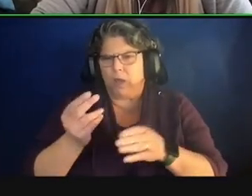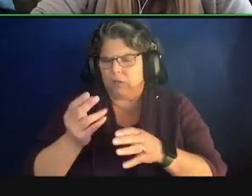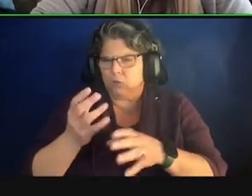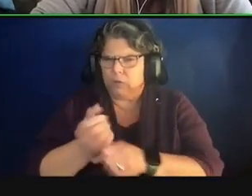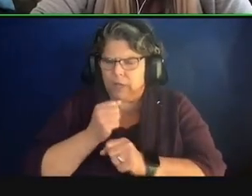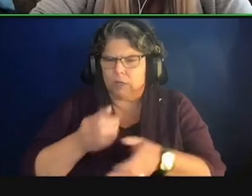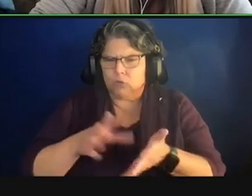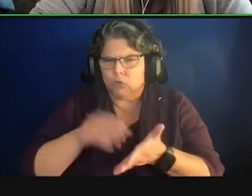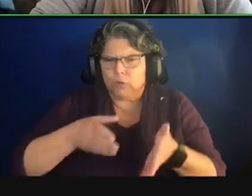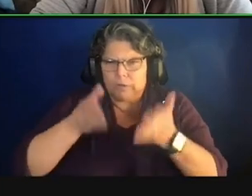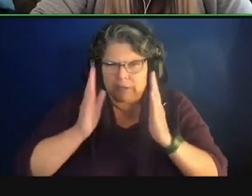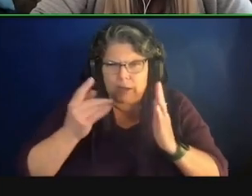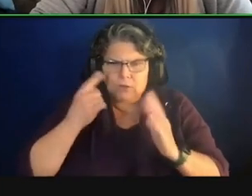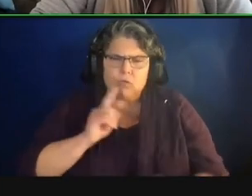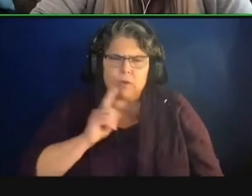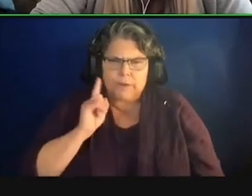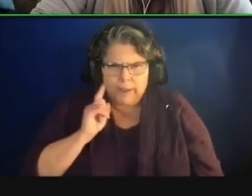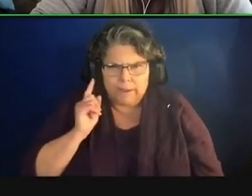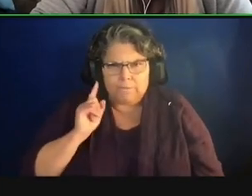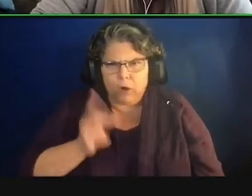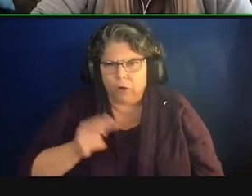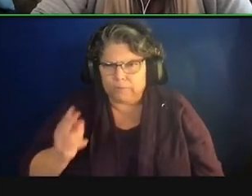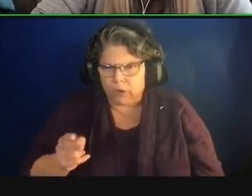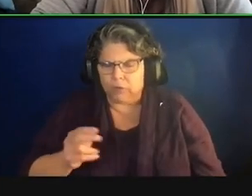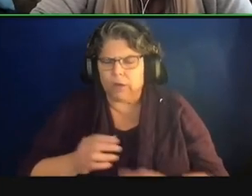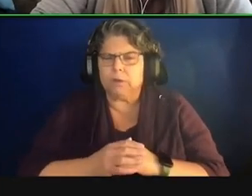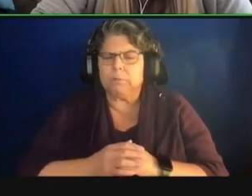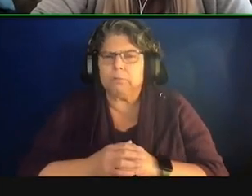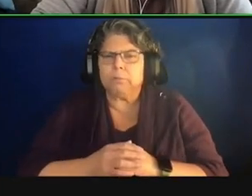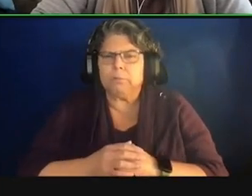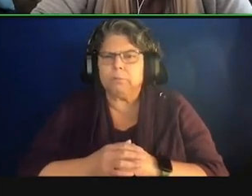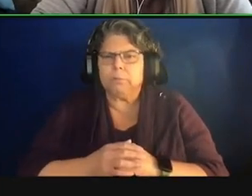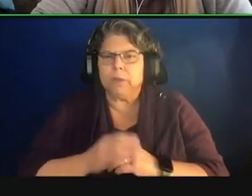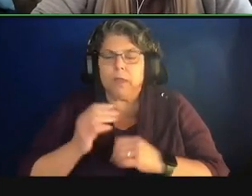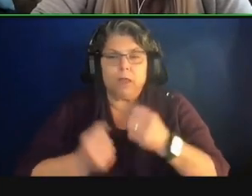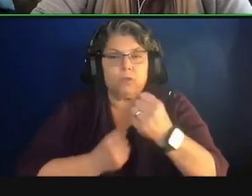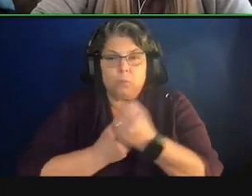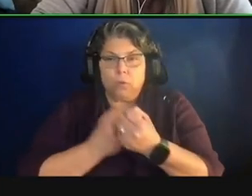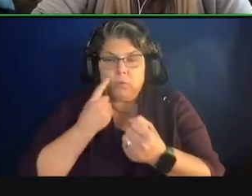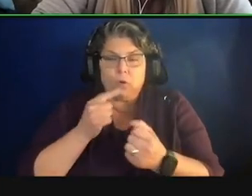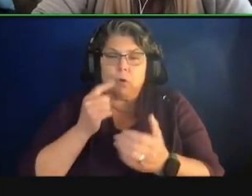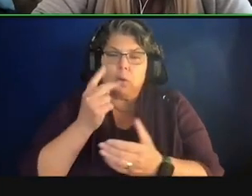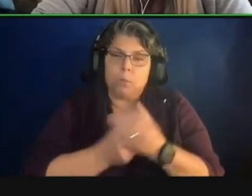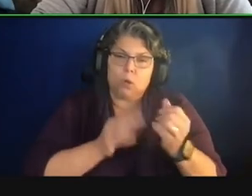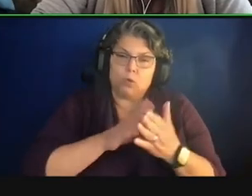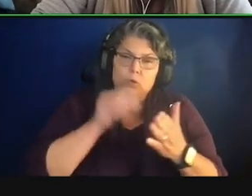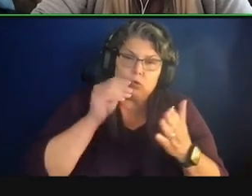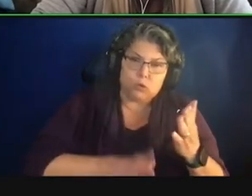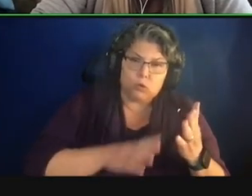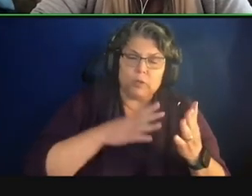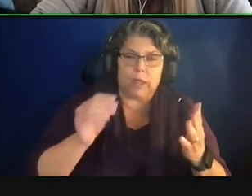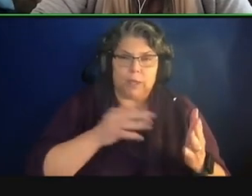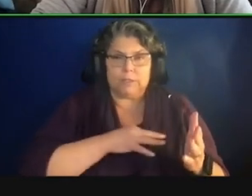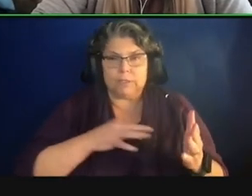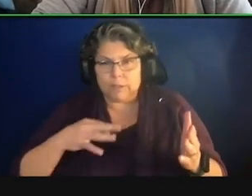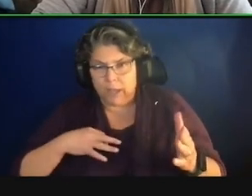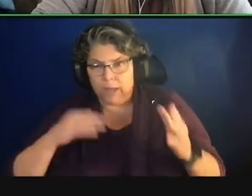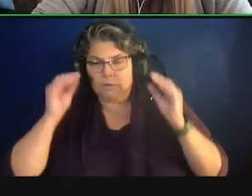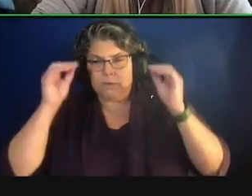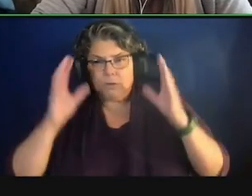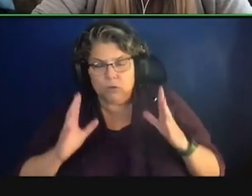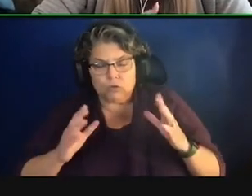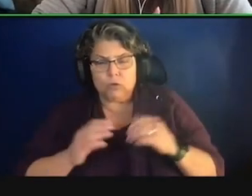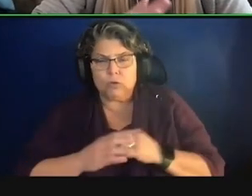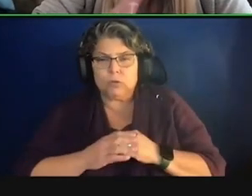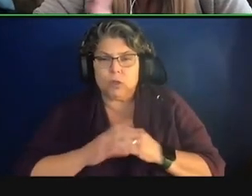hard of hearing. And the support is for both student and personnel. And the start and